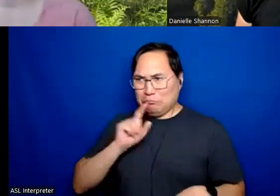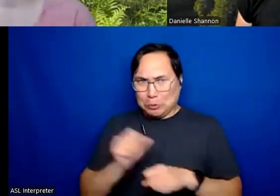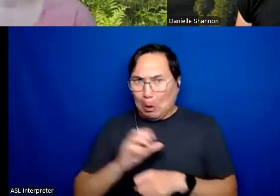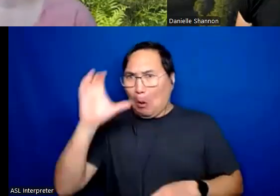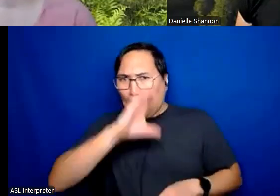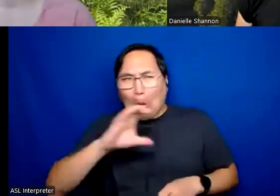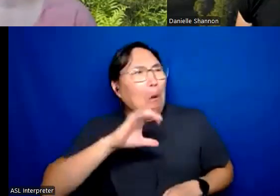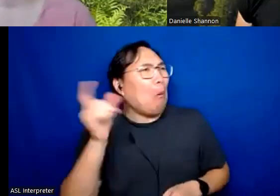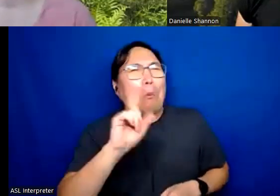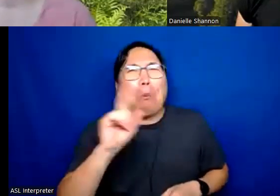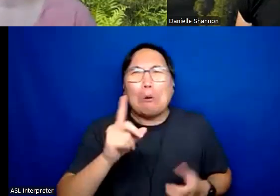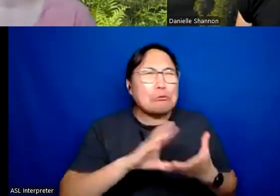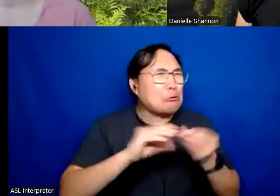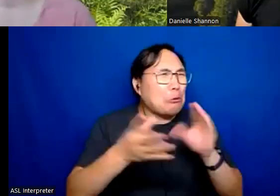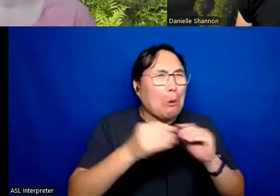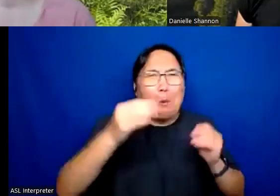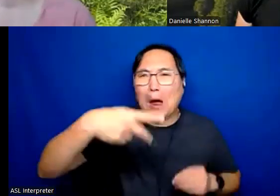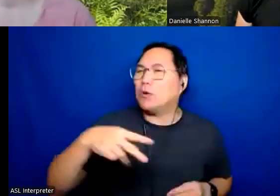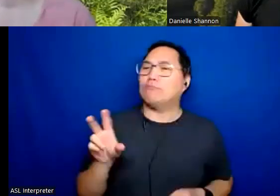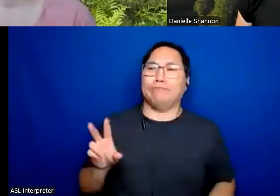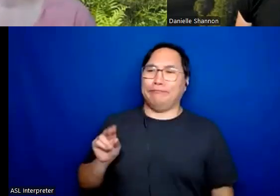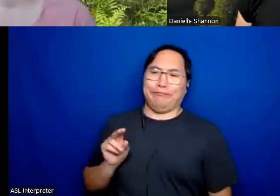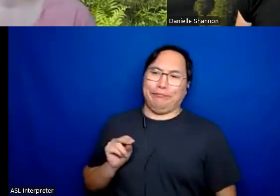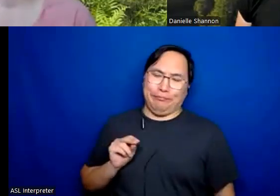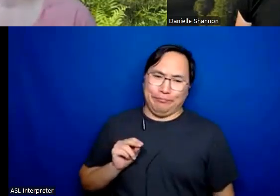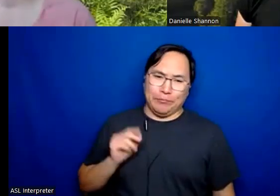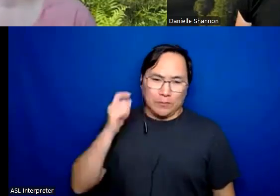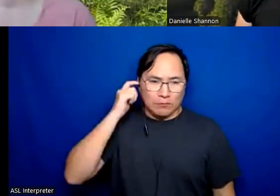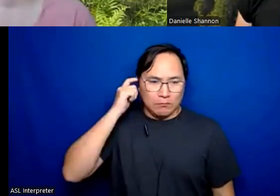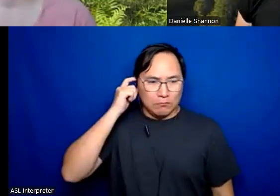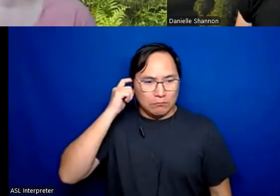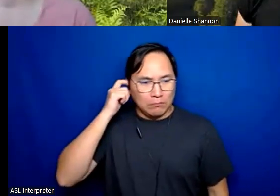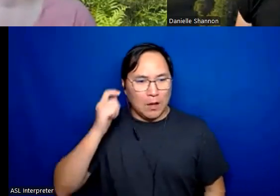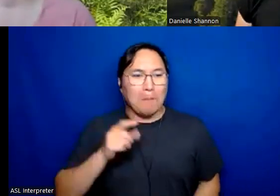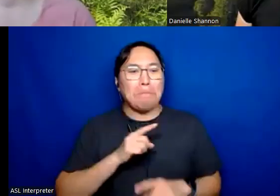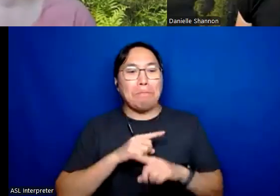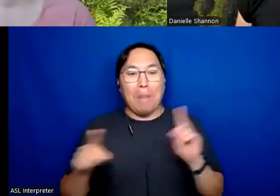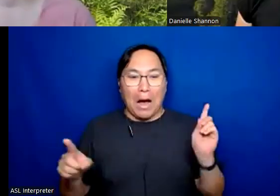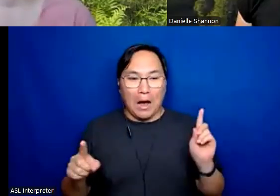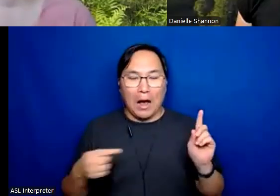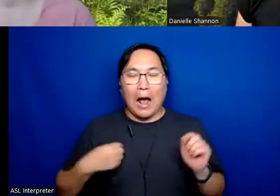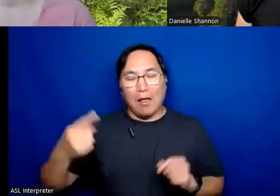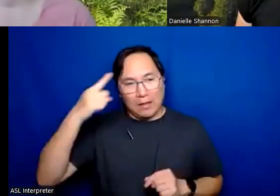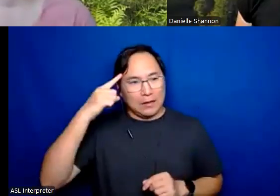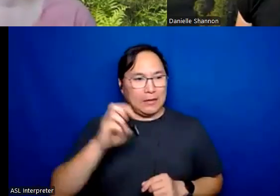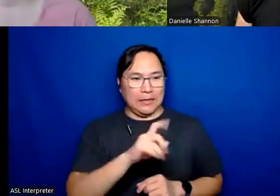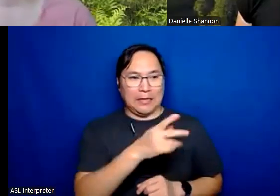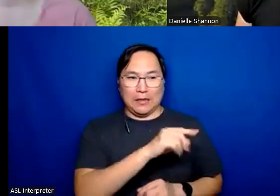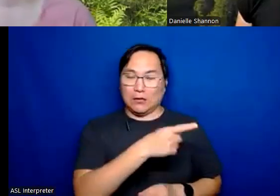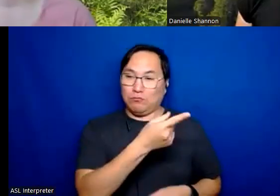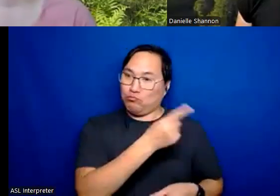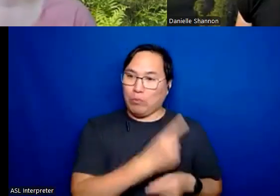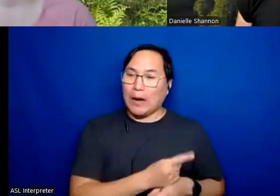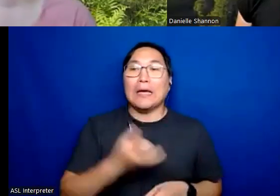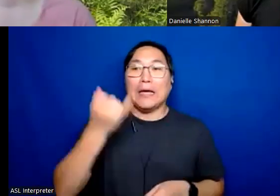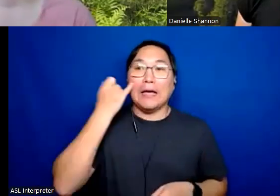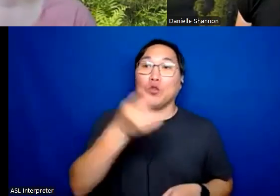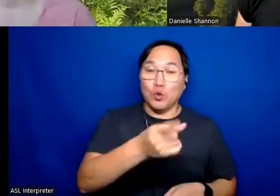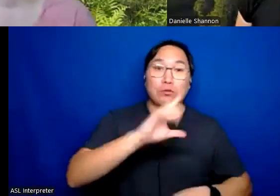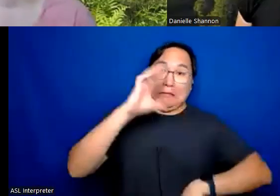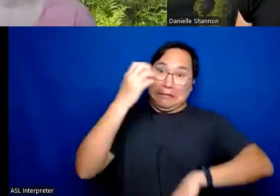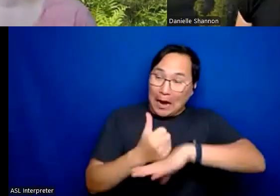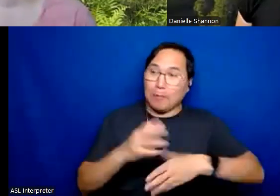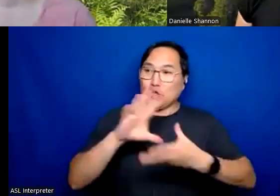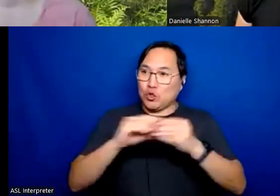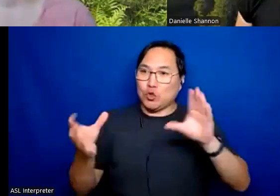actively as a place to get their information? No, I do not, for the most part. But I do think, as Ethan said, that if you create a story map, that can be a really great thing